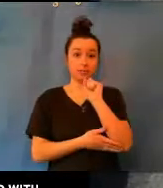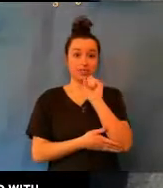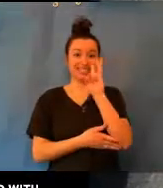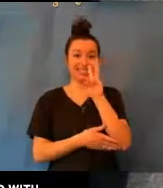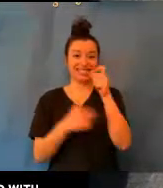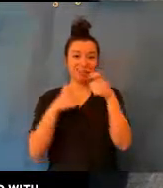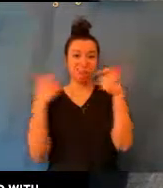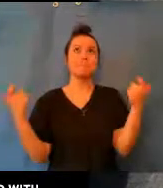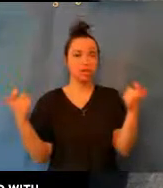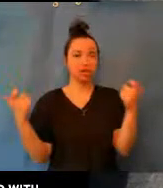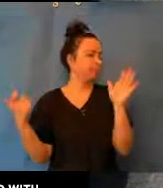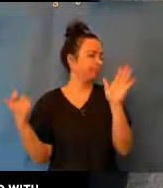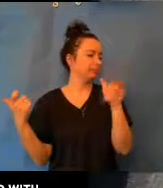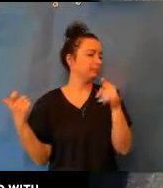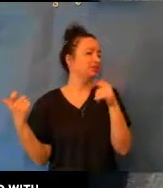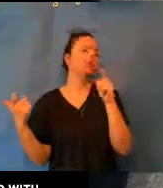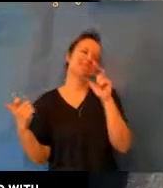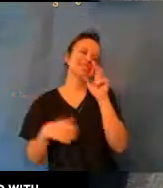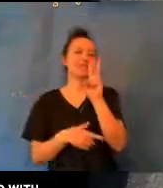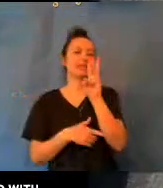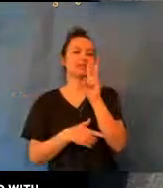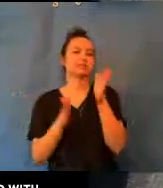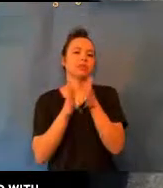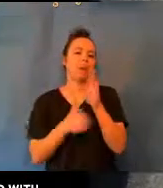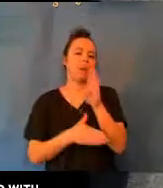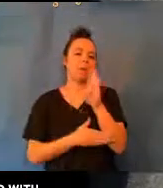big blocks, or little blocks.